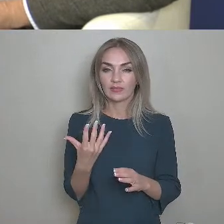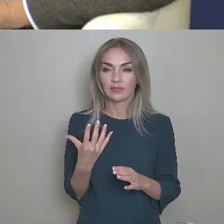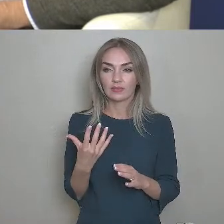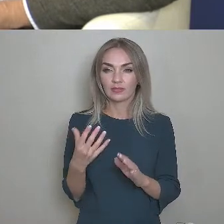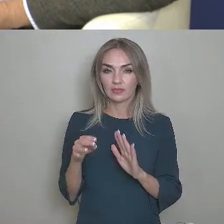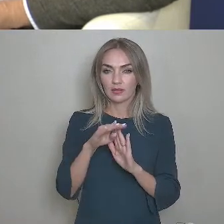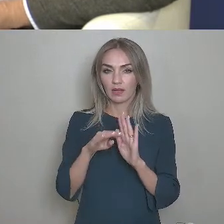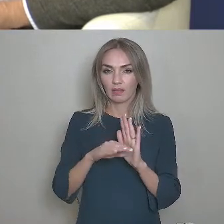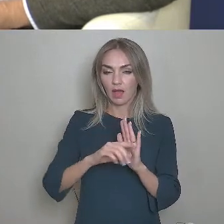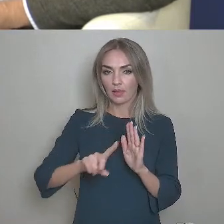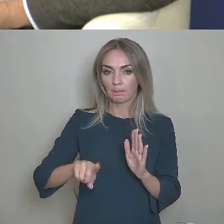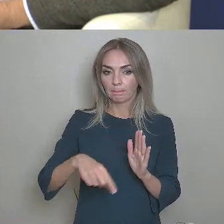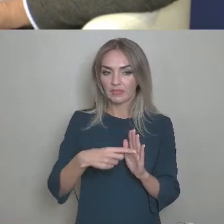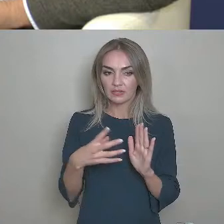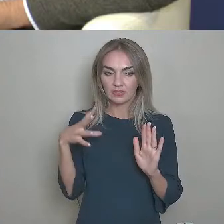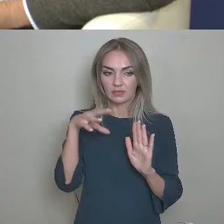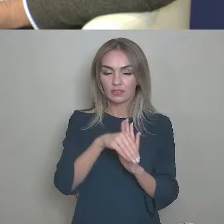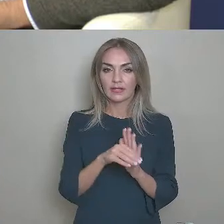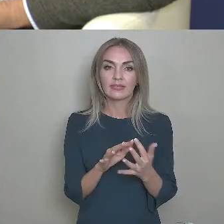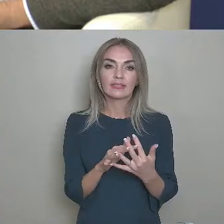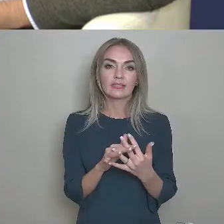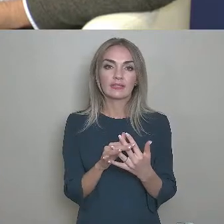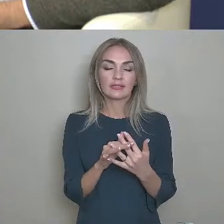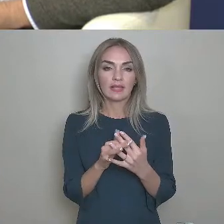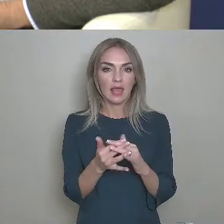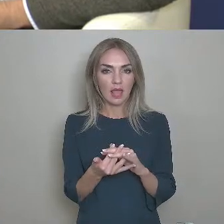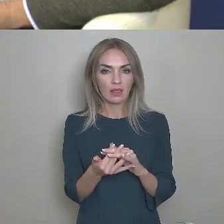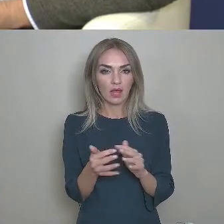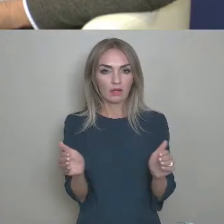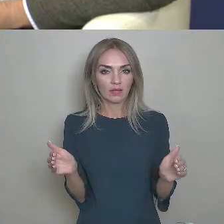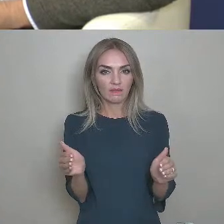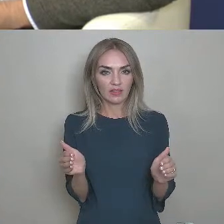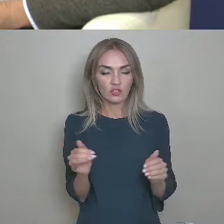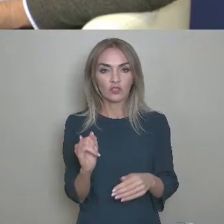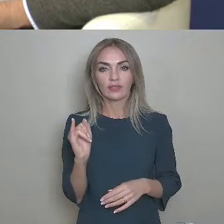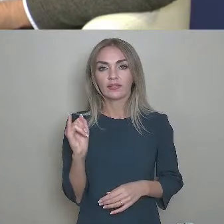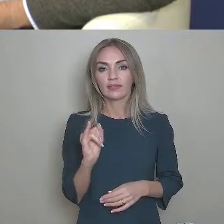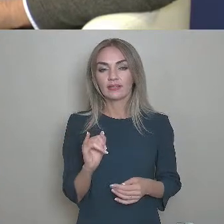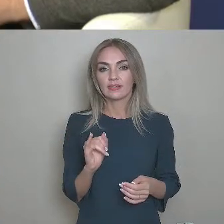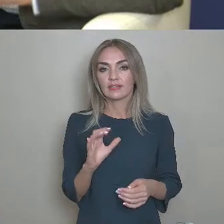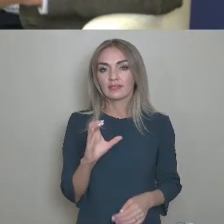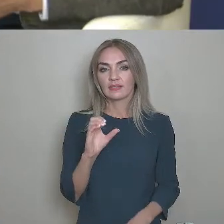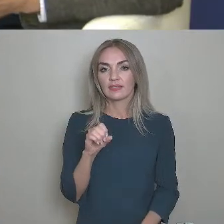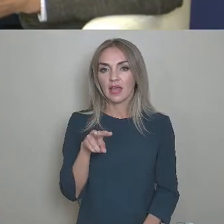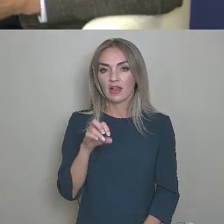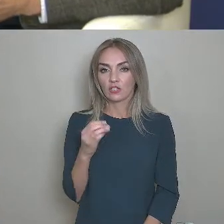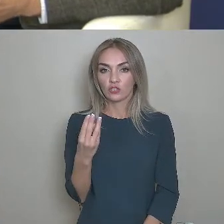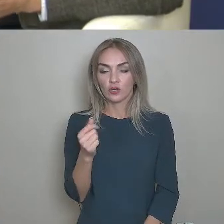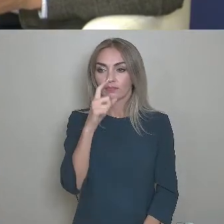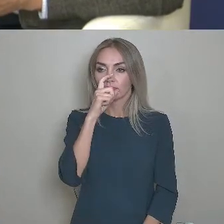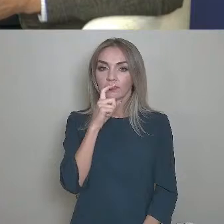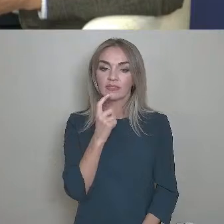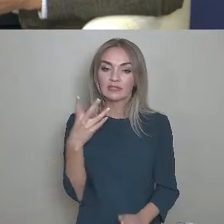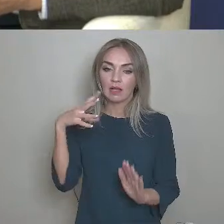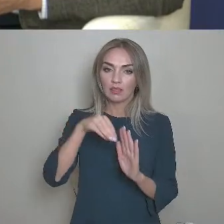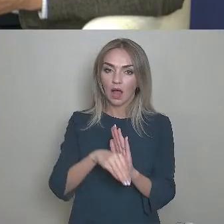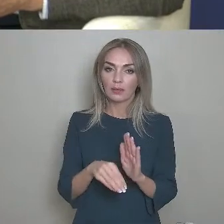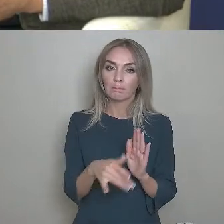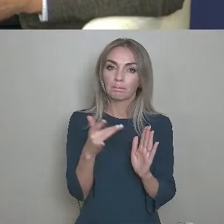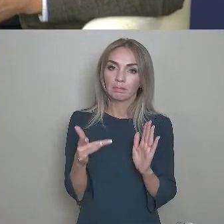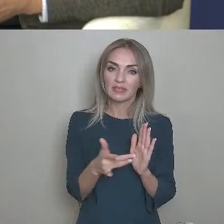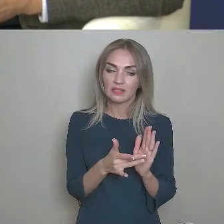rayons, we see cities with rayon delineation where we can see a lot of small villages and